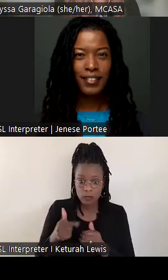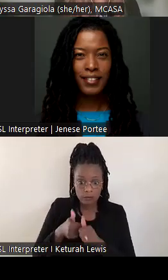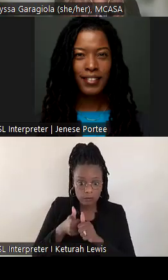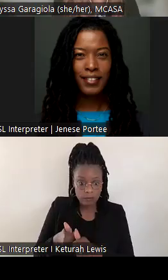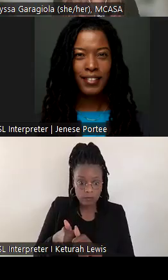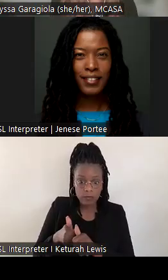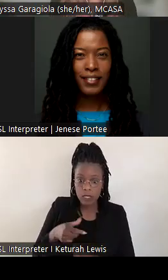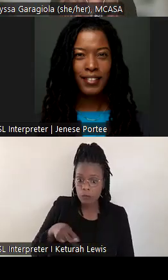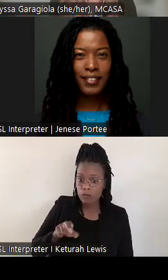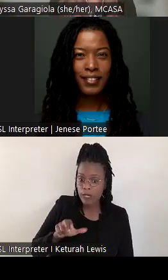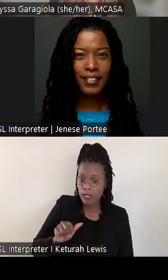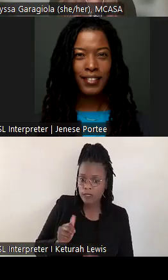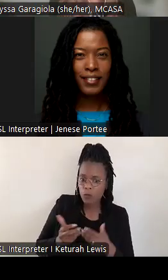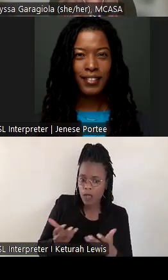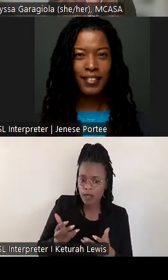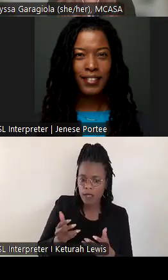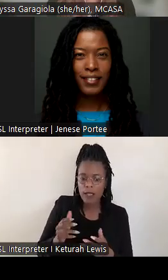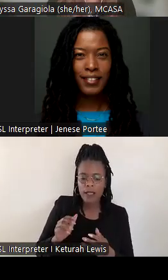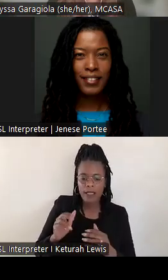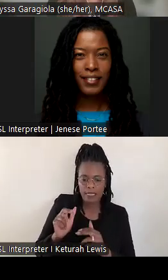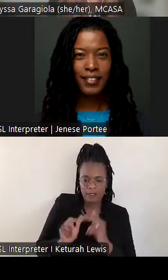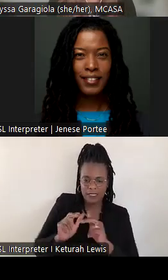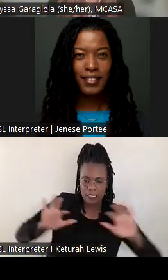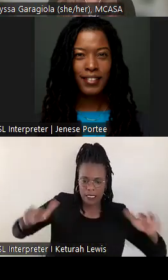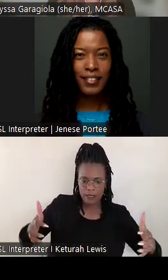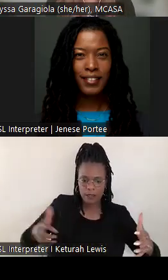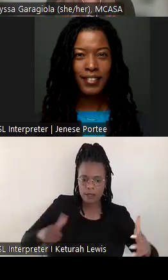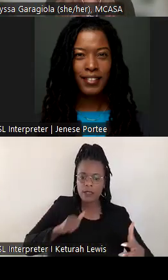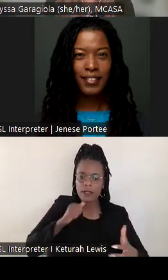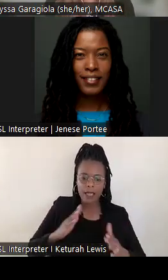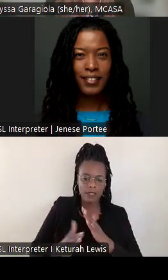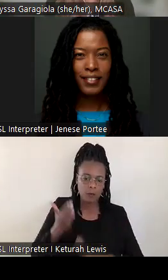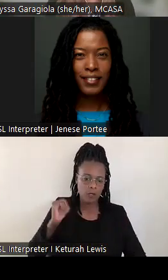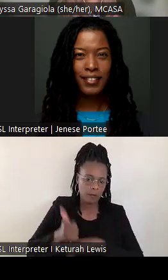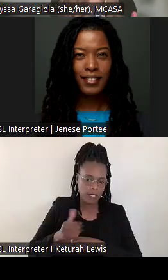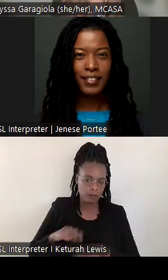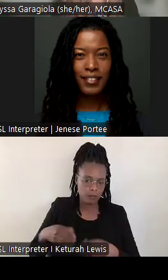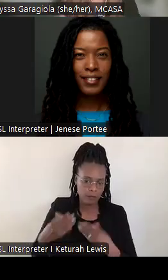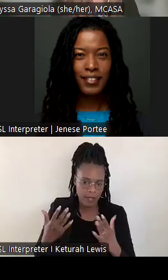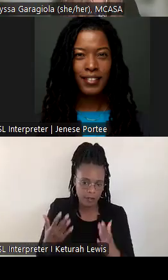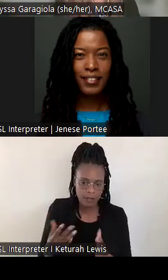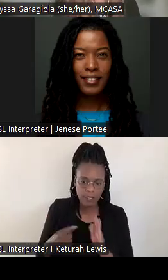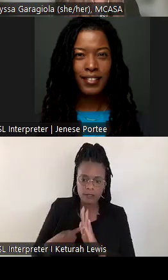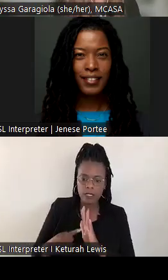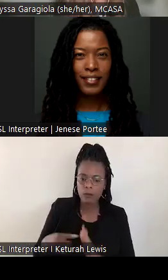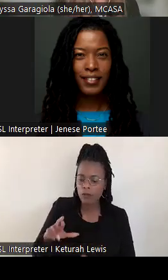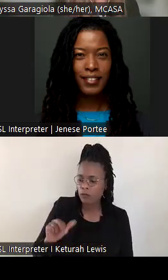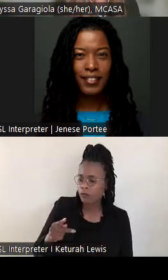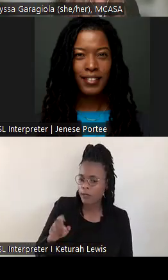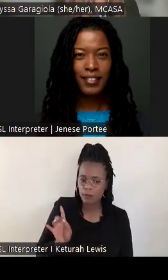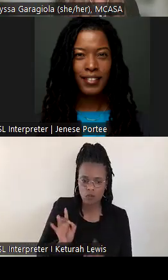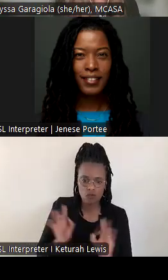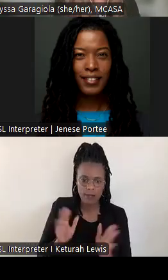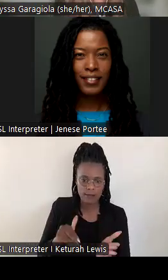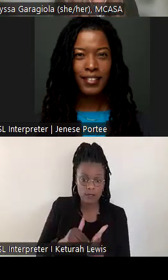the facility, not with the outside community-based provider like a rape crisis center. So if a facility is